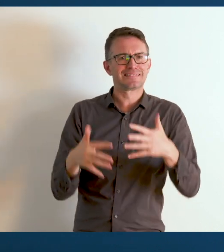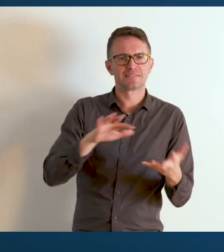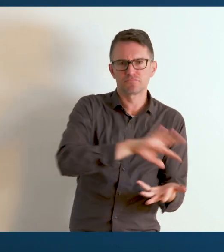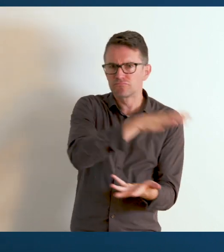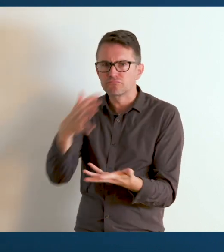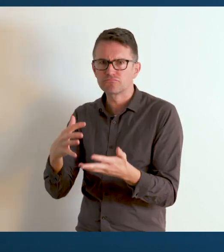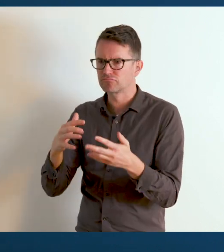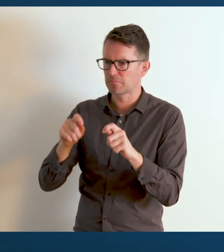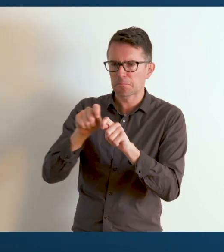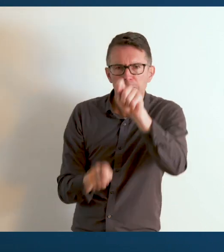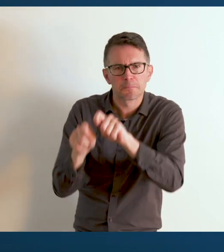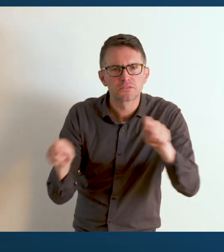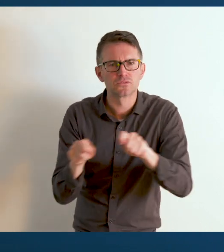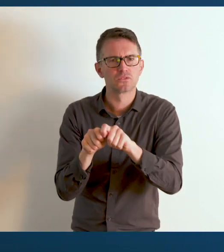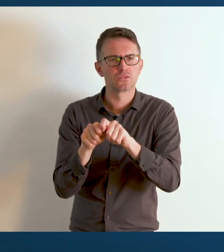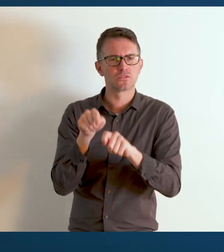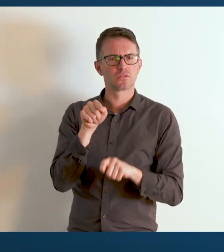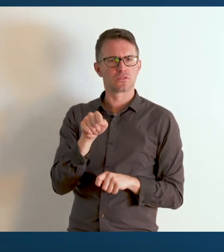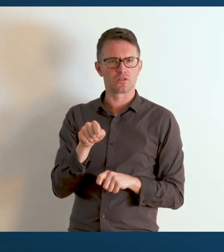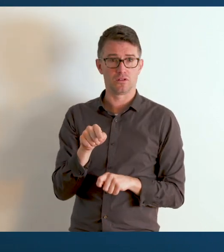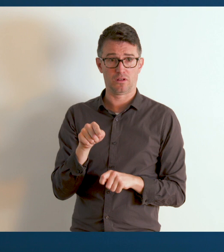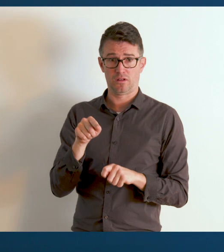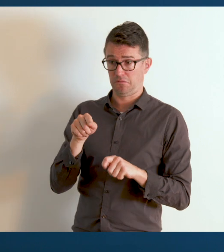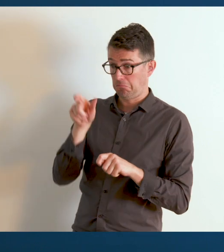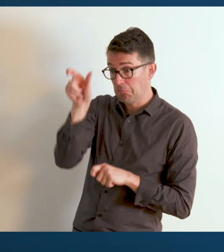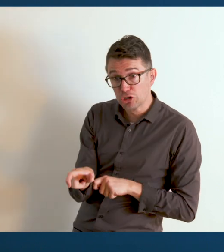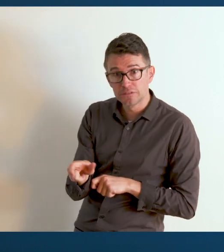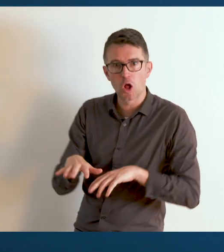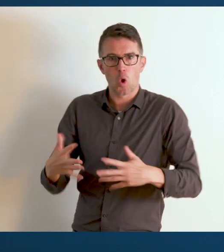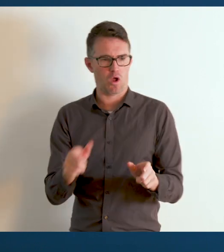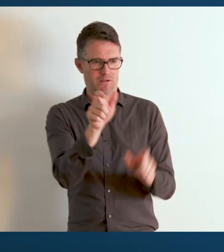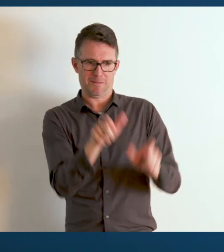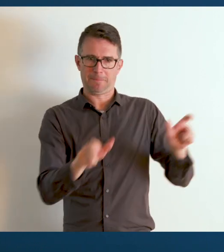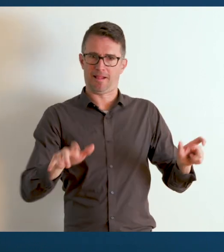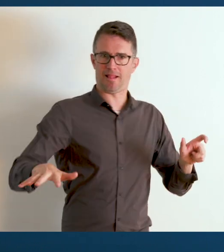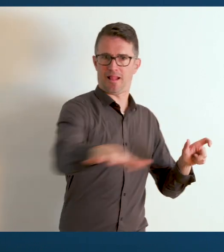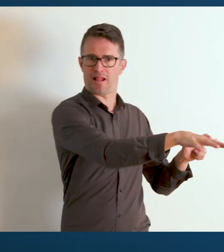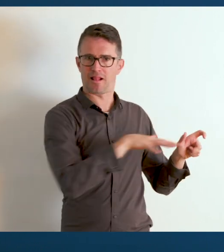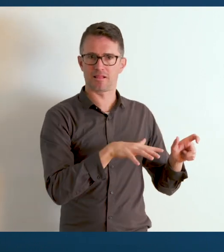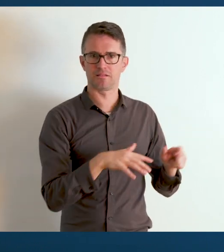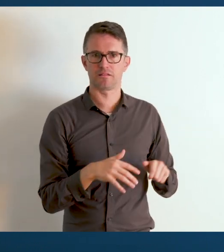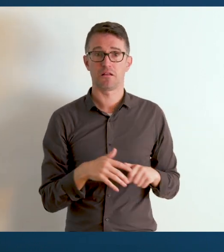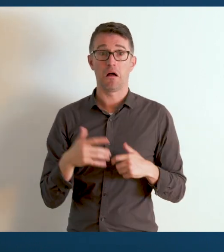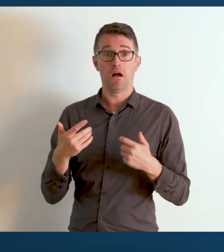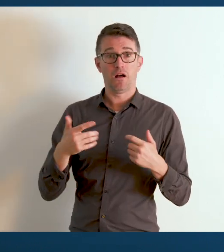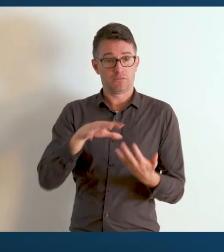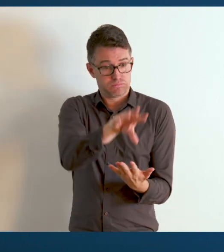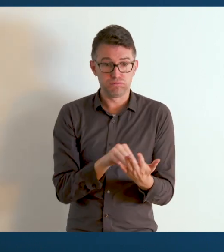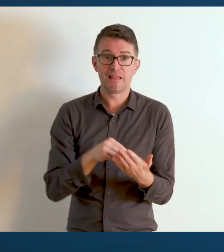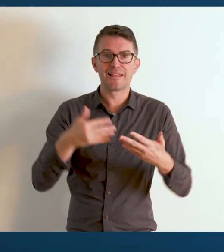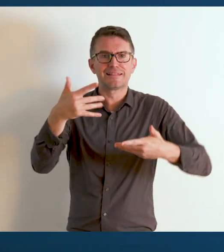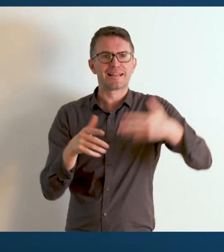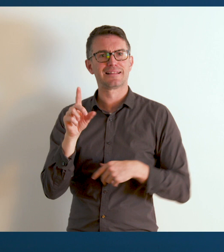about measurements, whether it's an individual or a population, and the generation of numbers, of